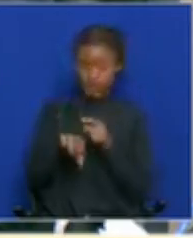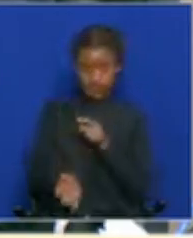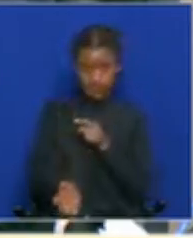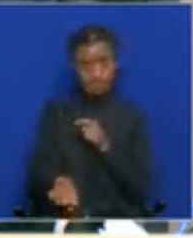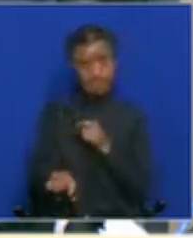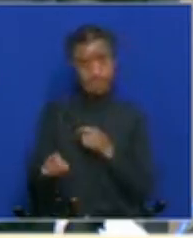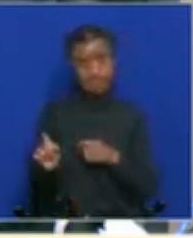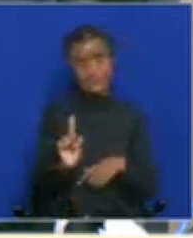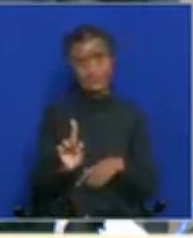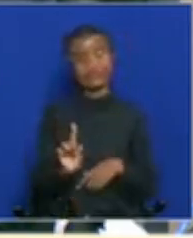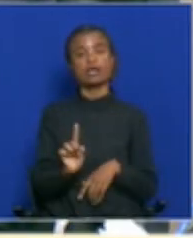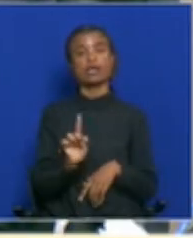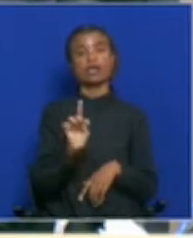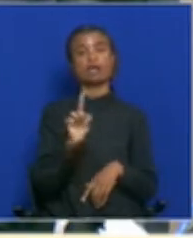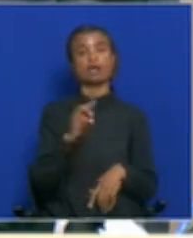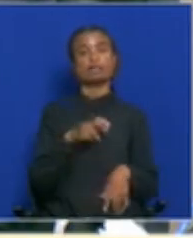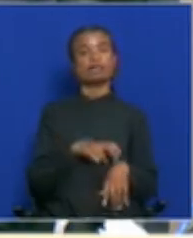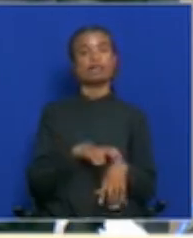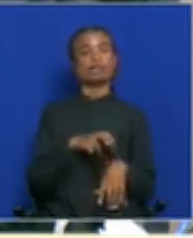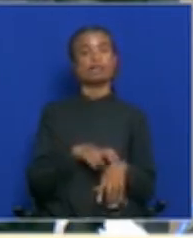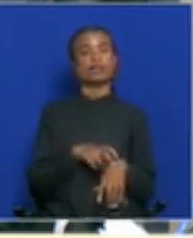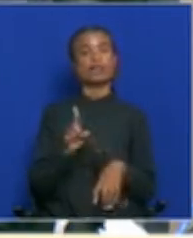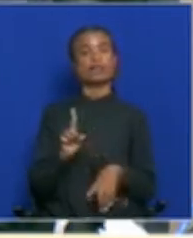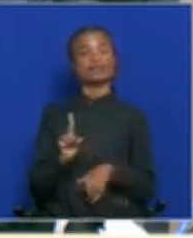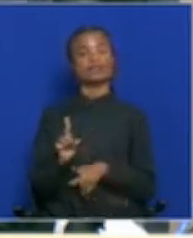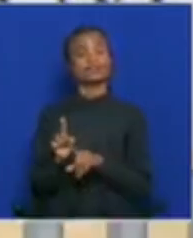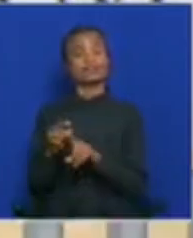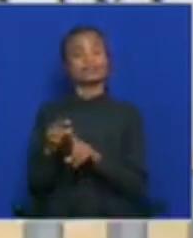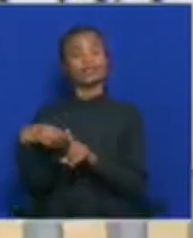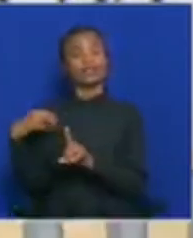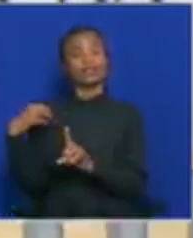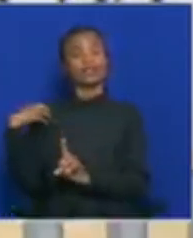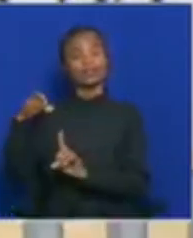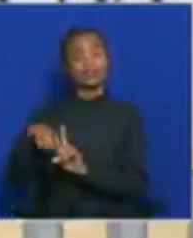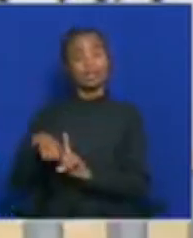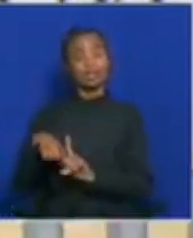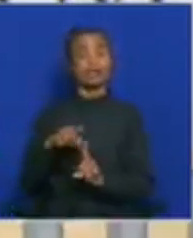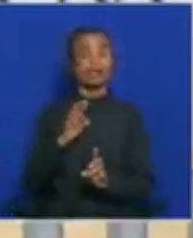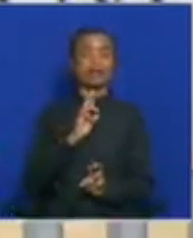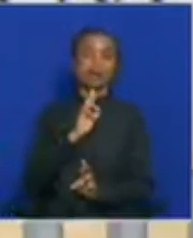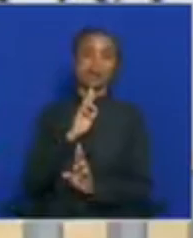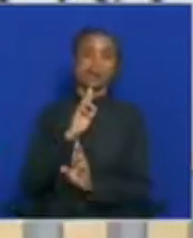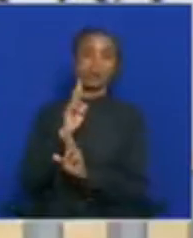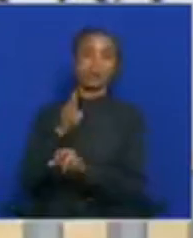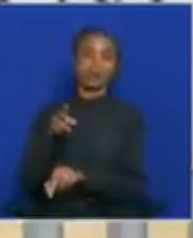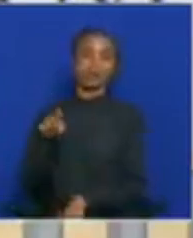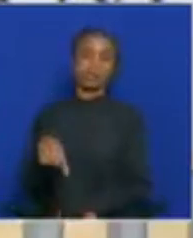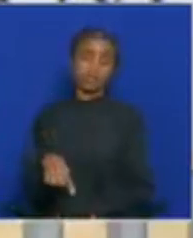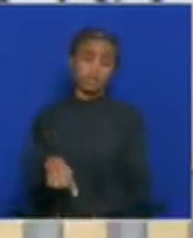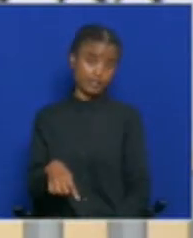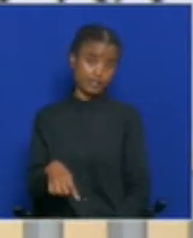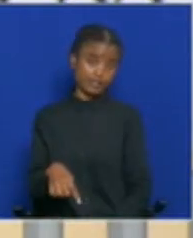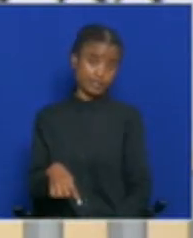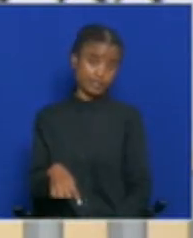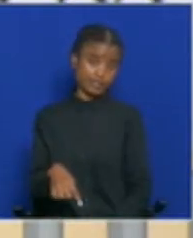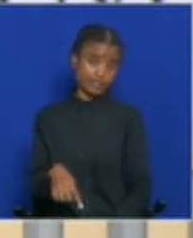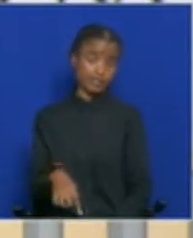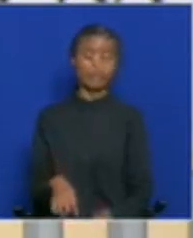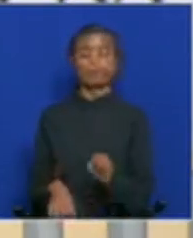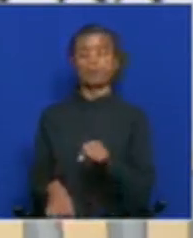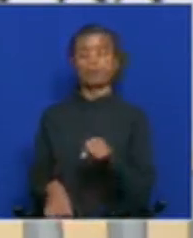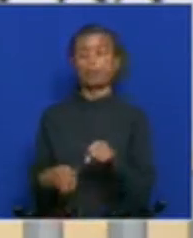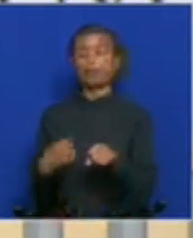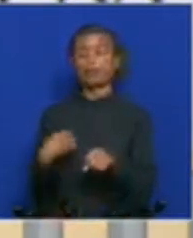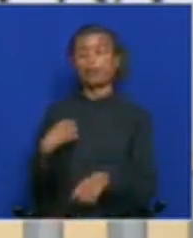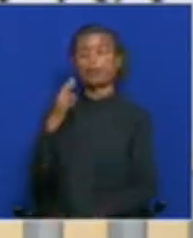to report to the minister. No, I think I remember what you're talking